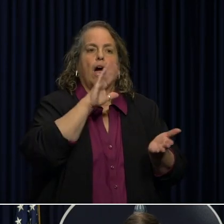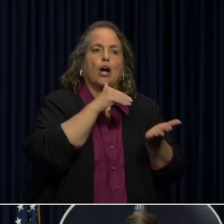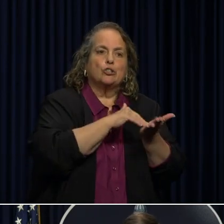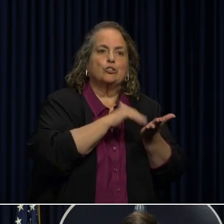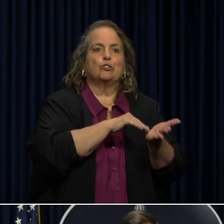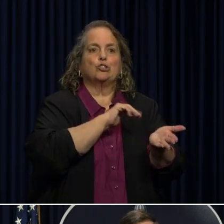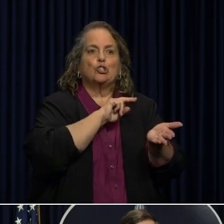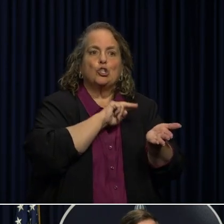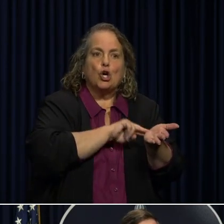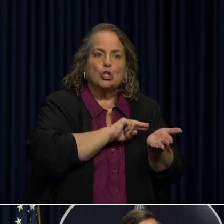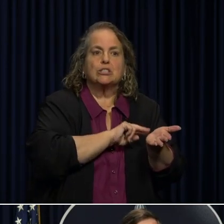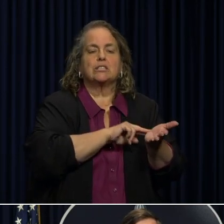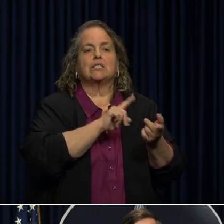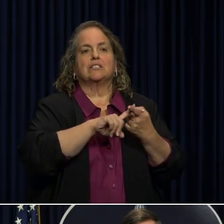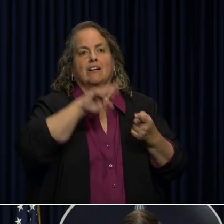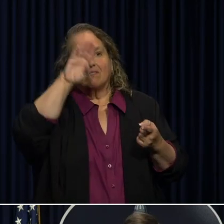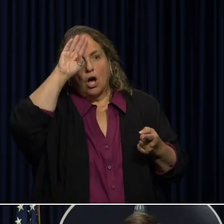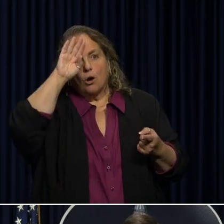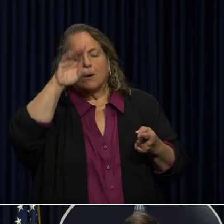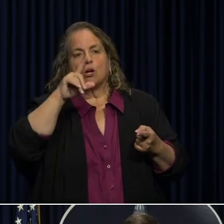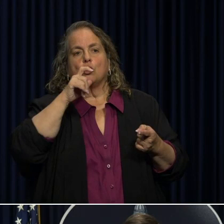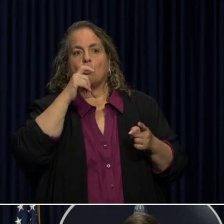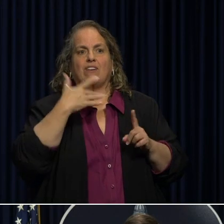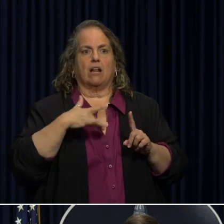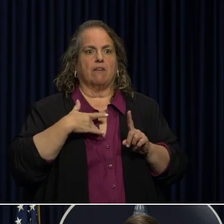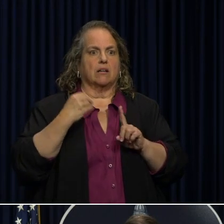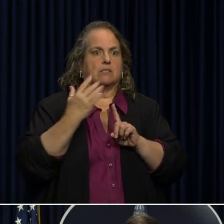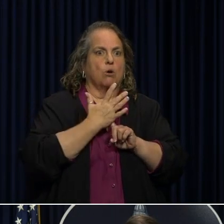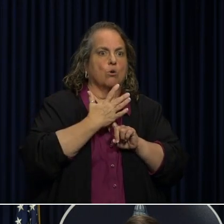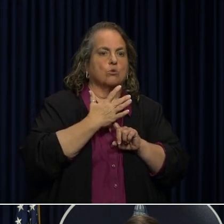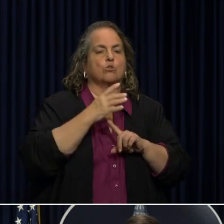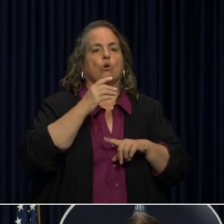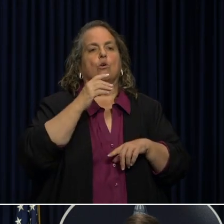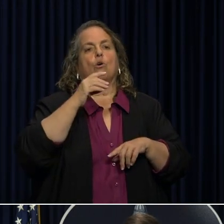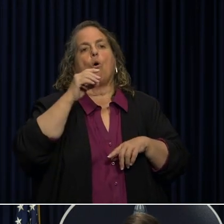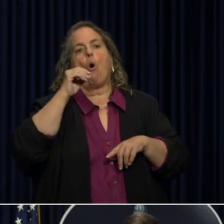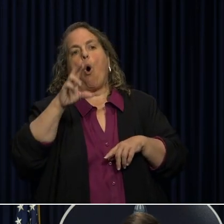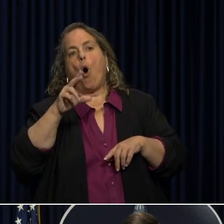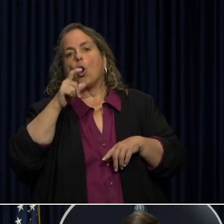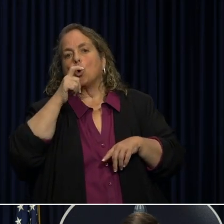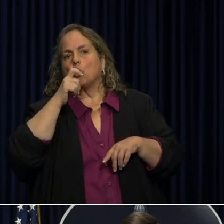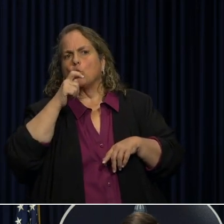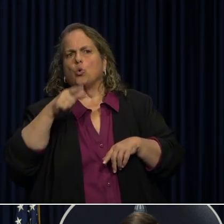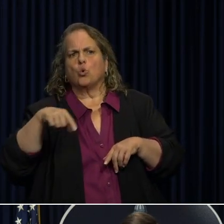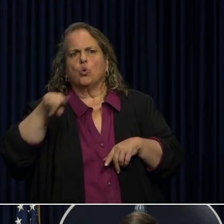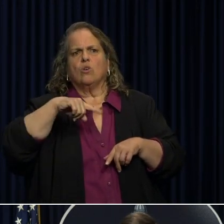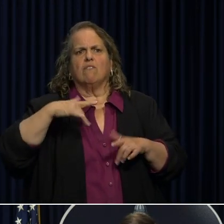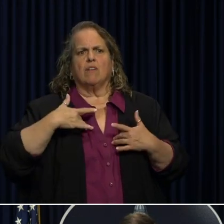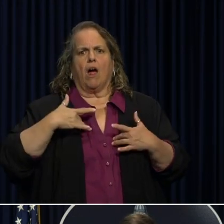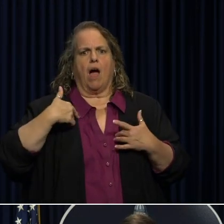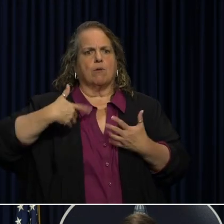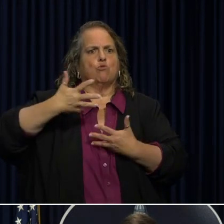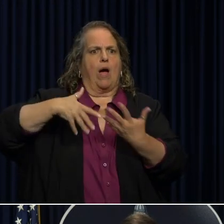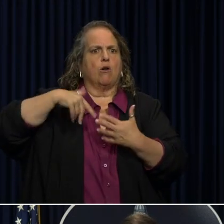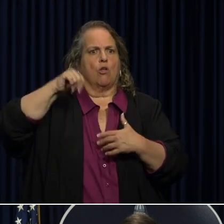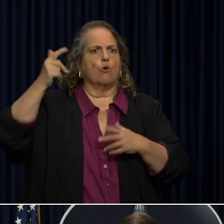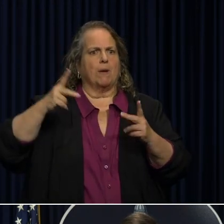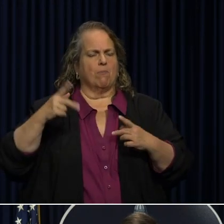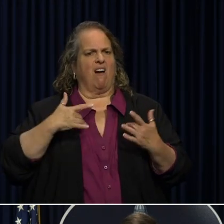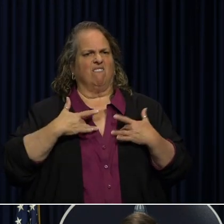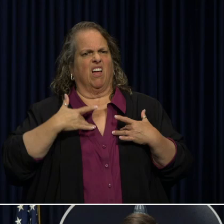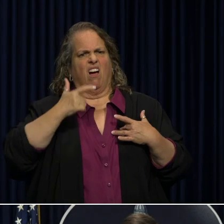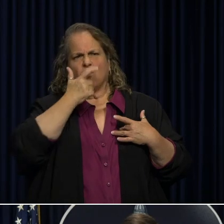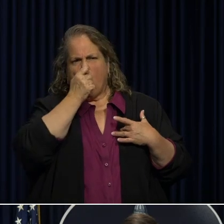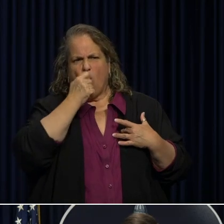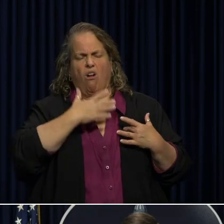COVID-19 patients or anyone in the community experiencing symptoms. Individuals who'd like to be tested will be screened at the park prior to testing to